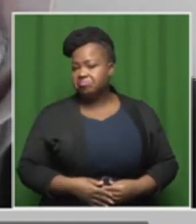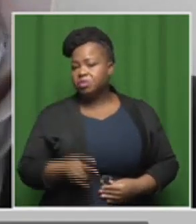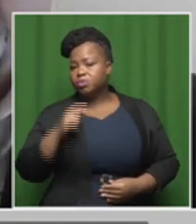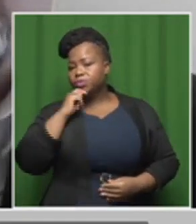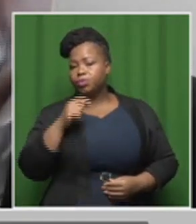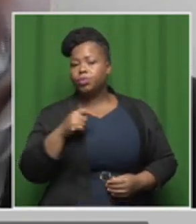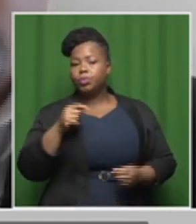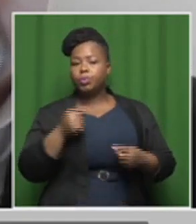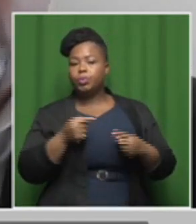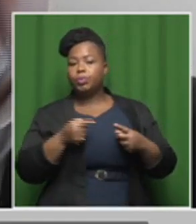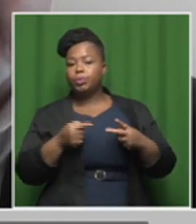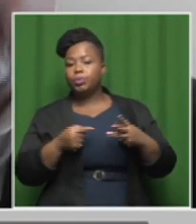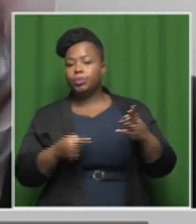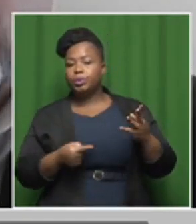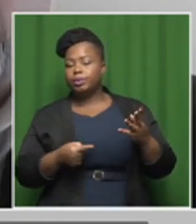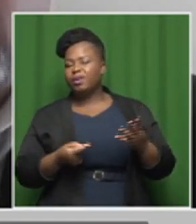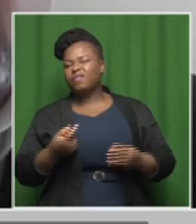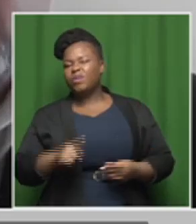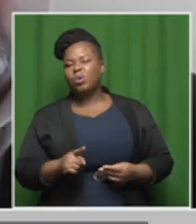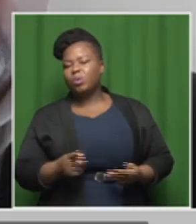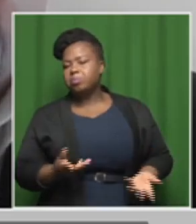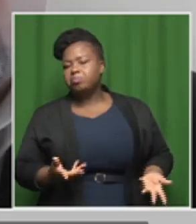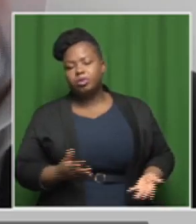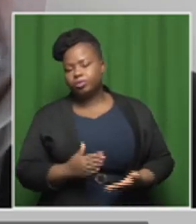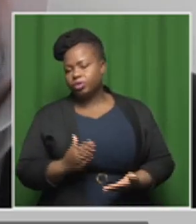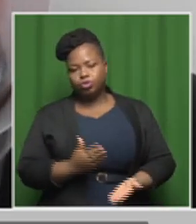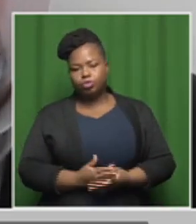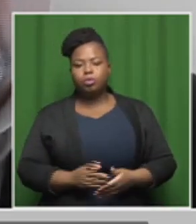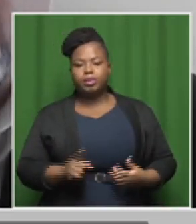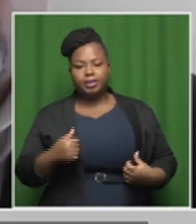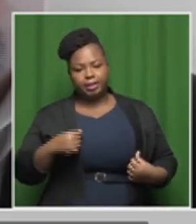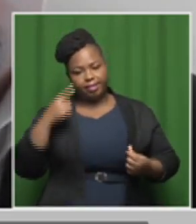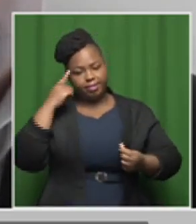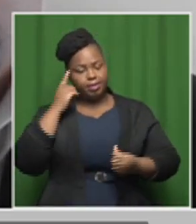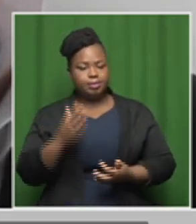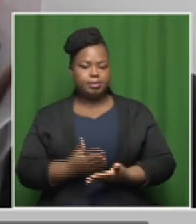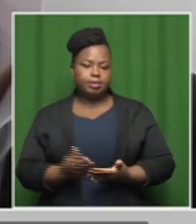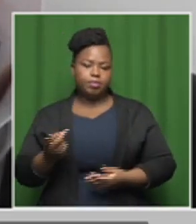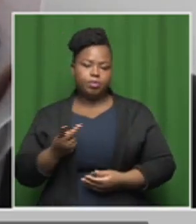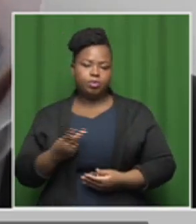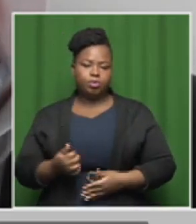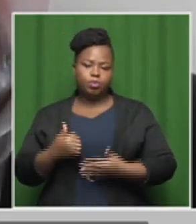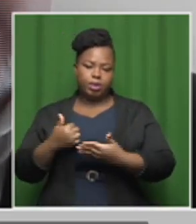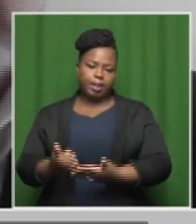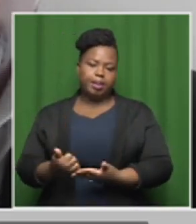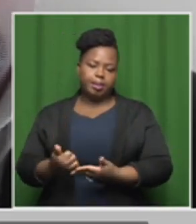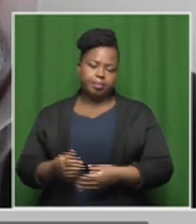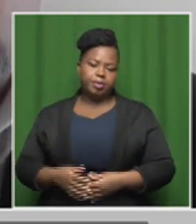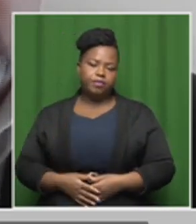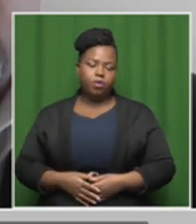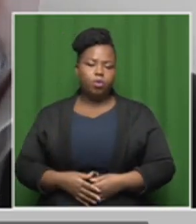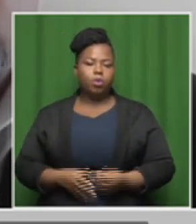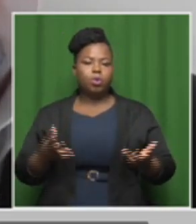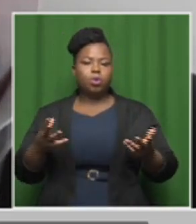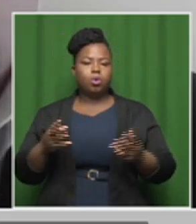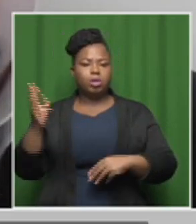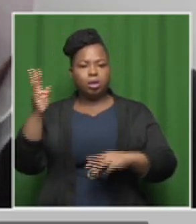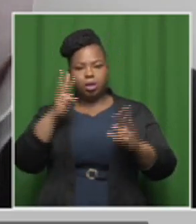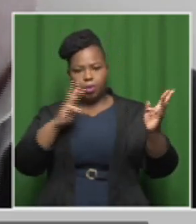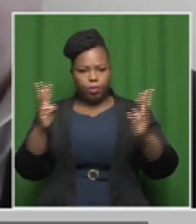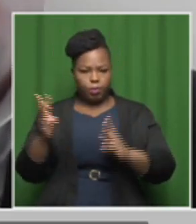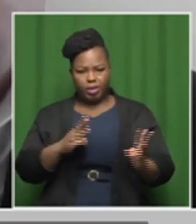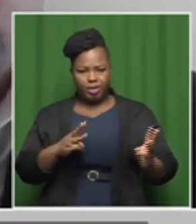cover. I expect some of it will be a boost for the just energy transition, as it's